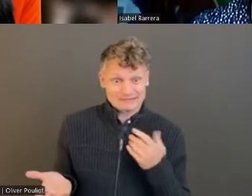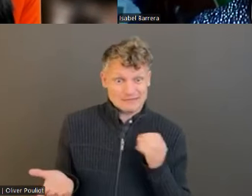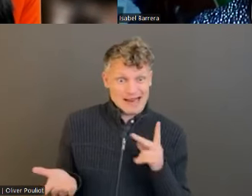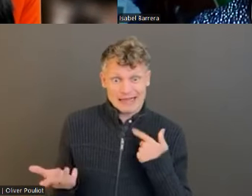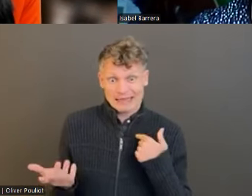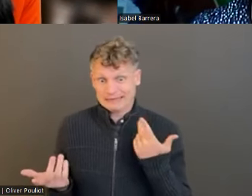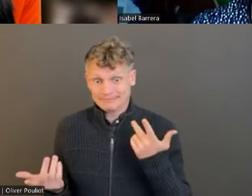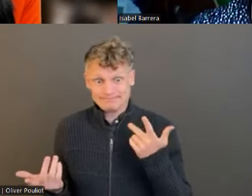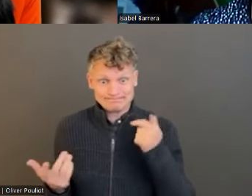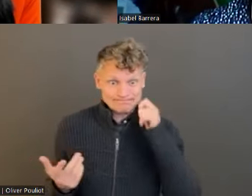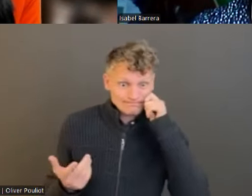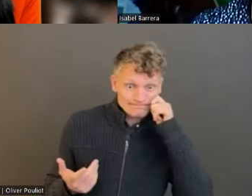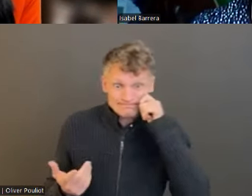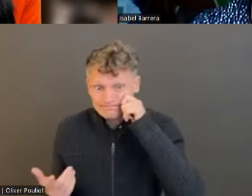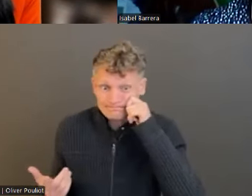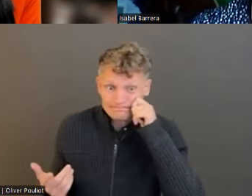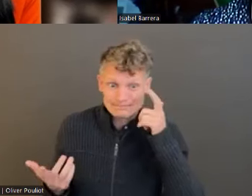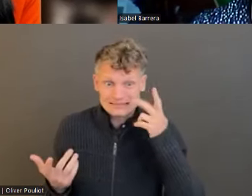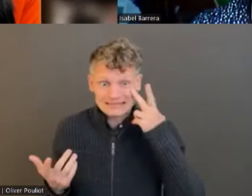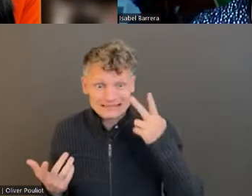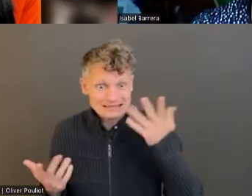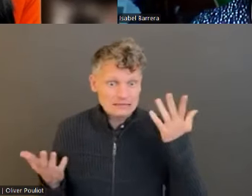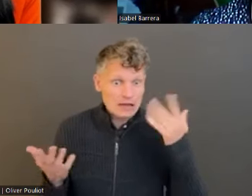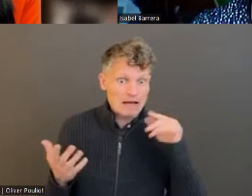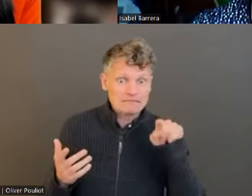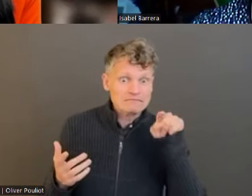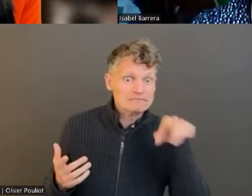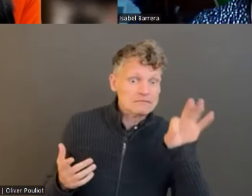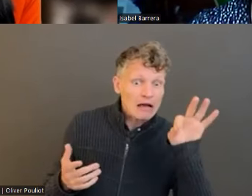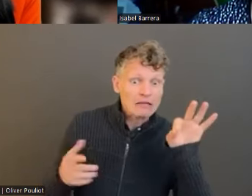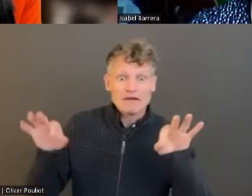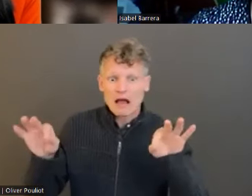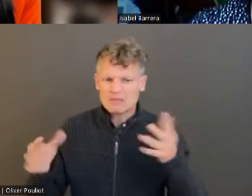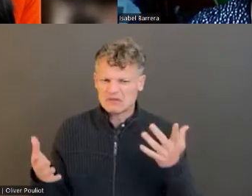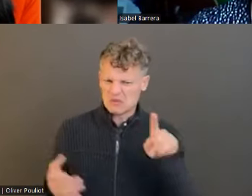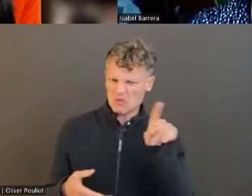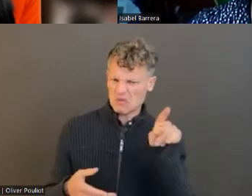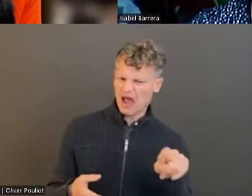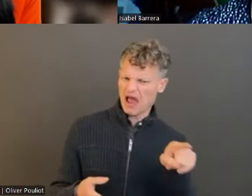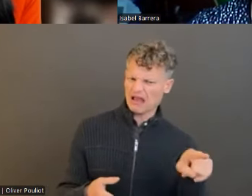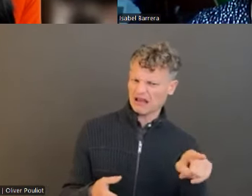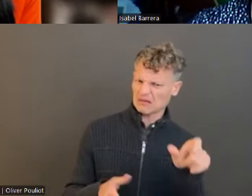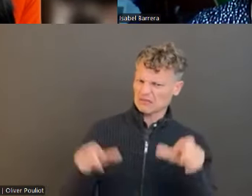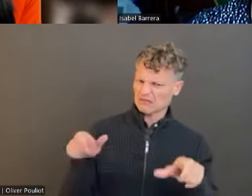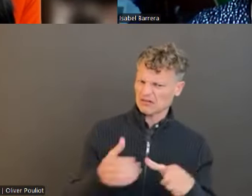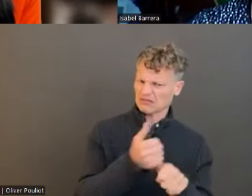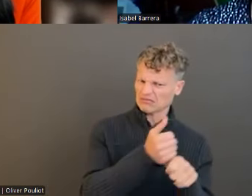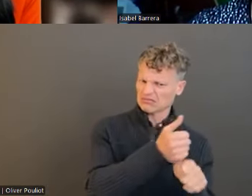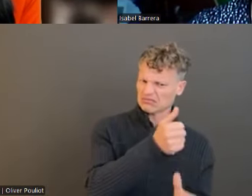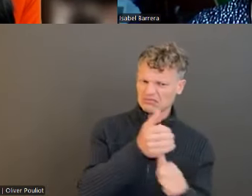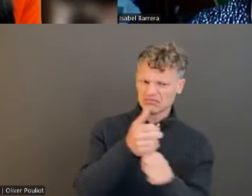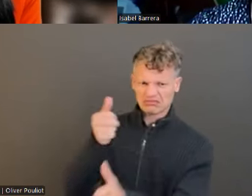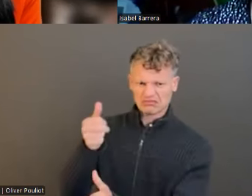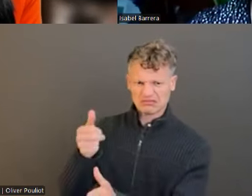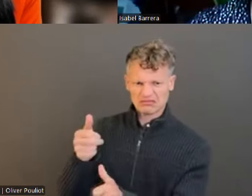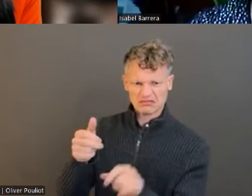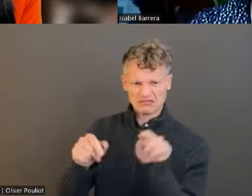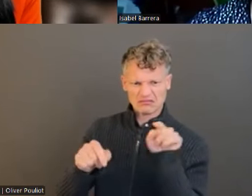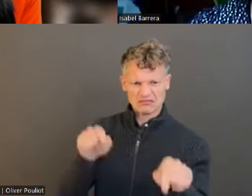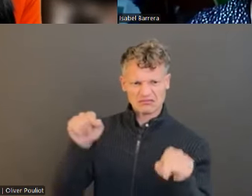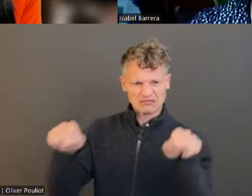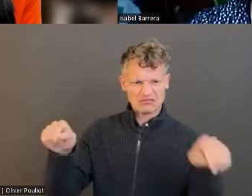practicing open air defecation, and why does this practice persist? And then we have to involve the other sectors that are, have to do